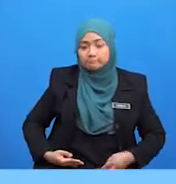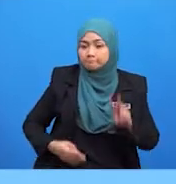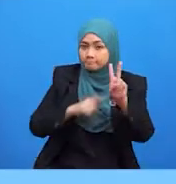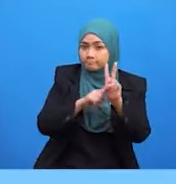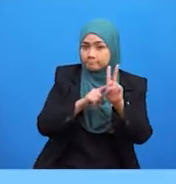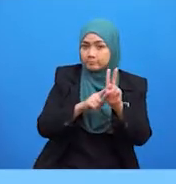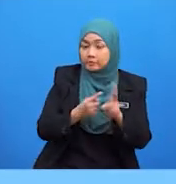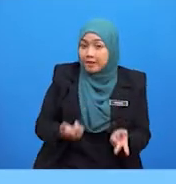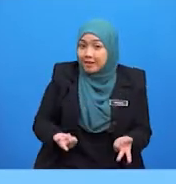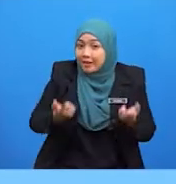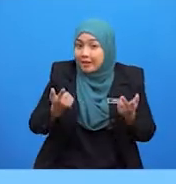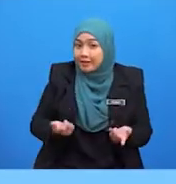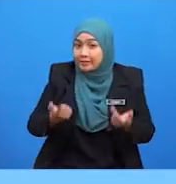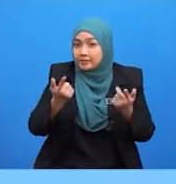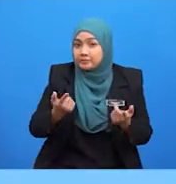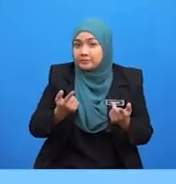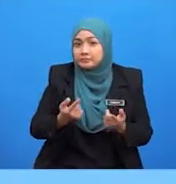its weight underwater.